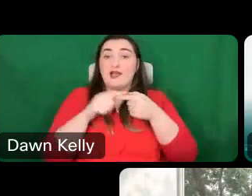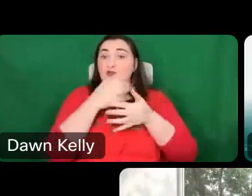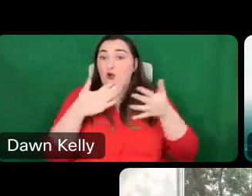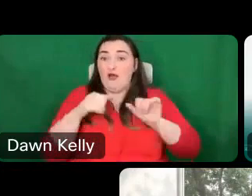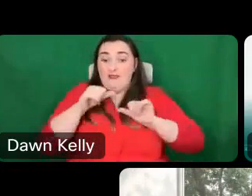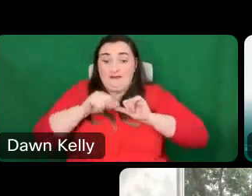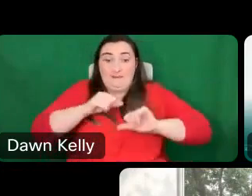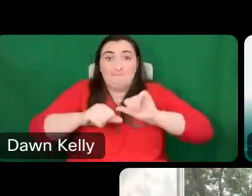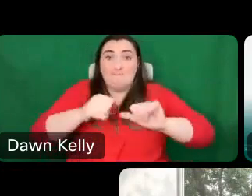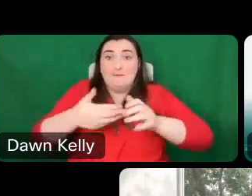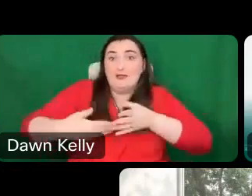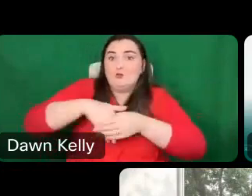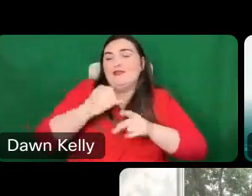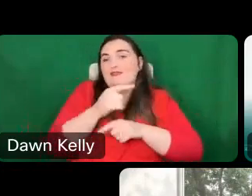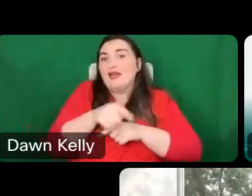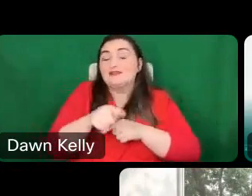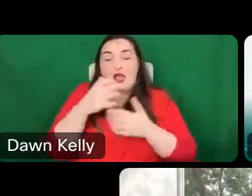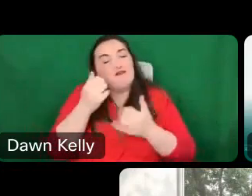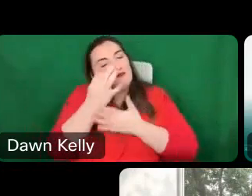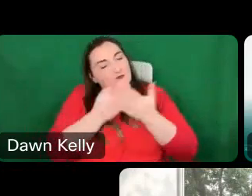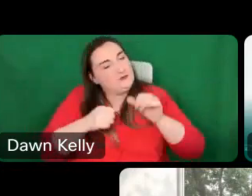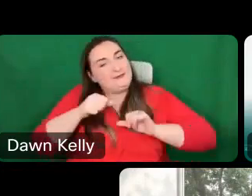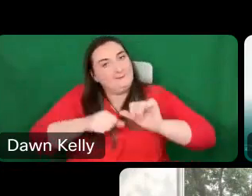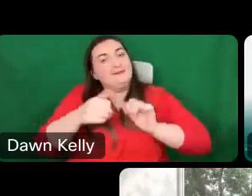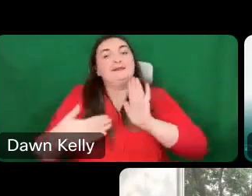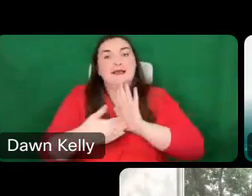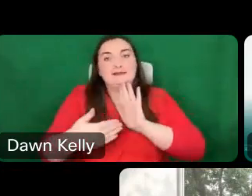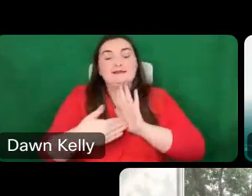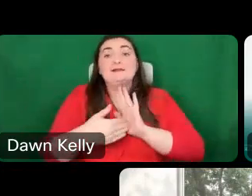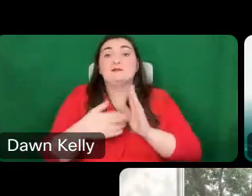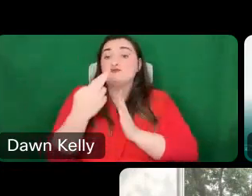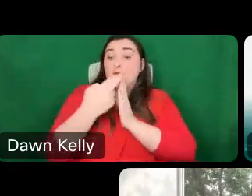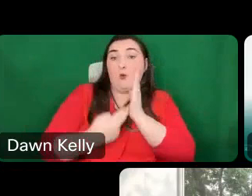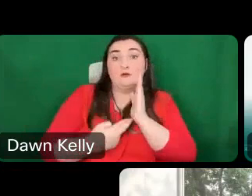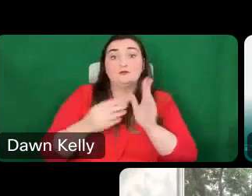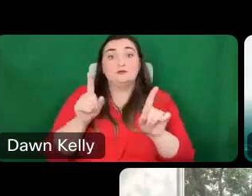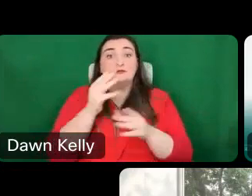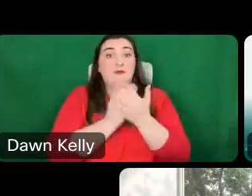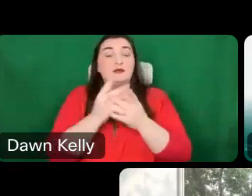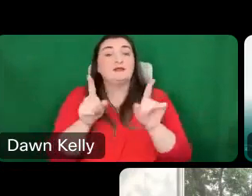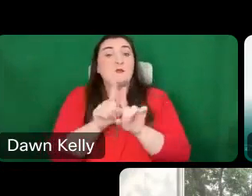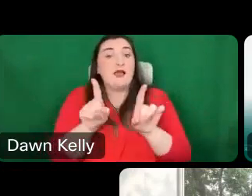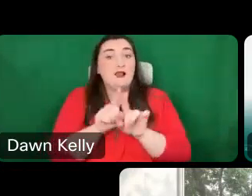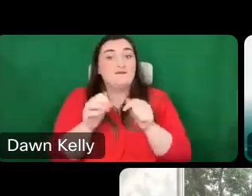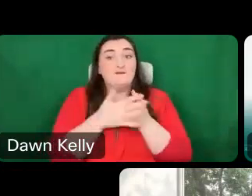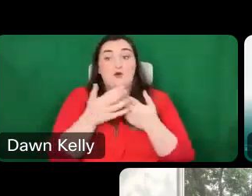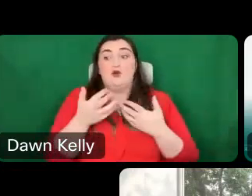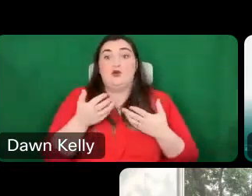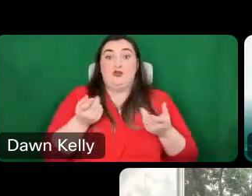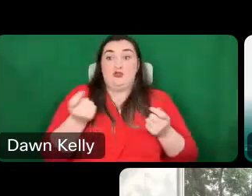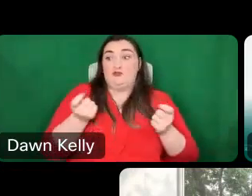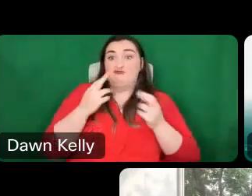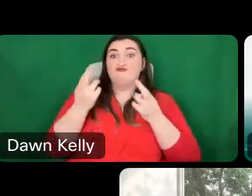steps with that, and there are a few. Also the reporting to the regulator